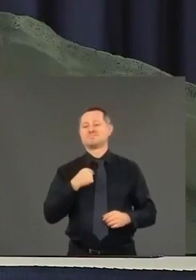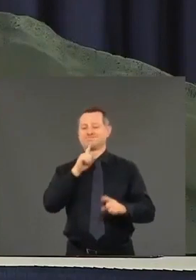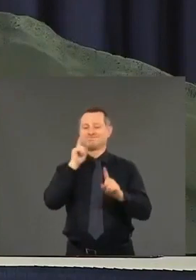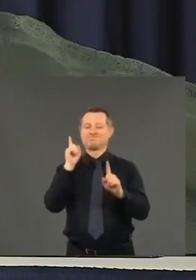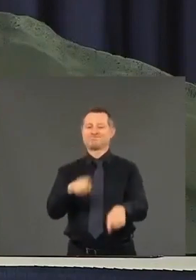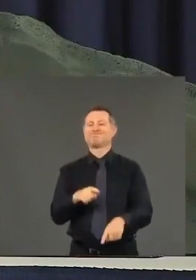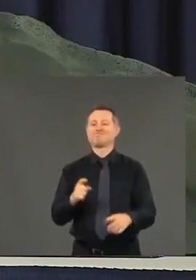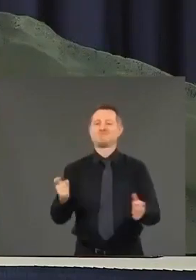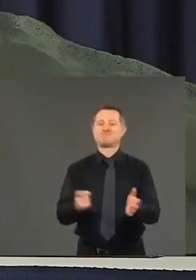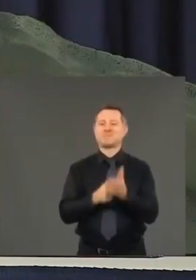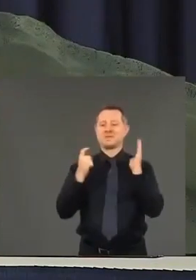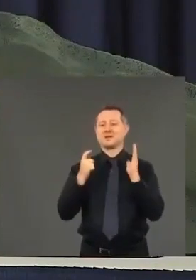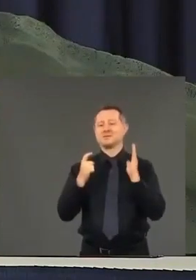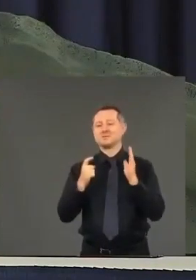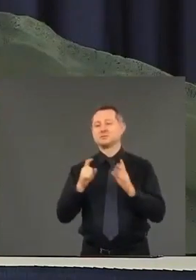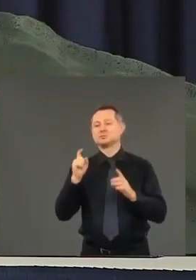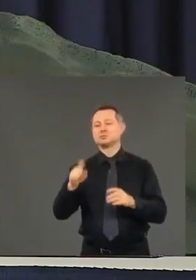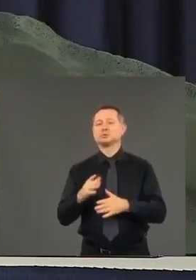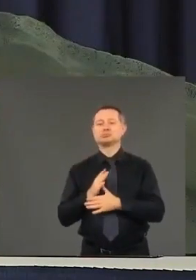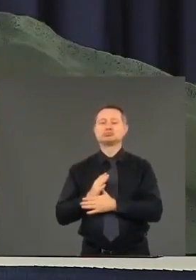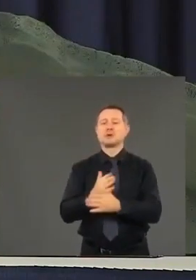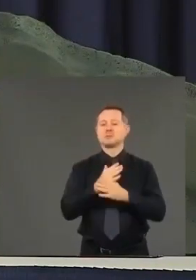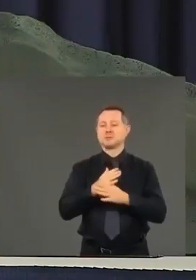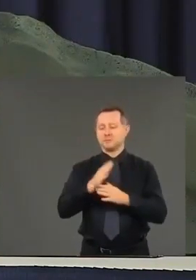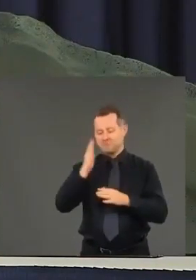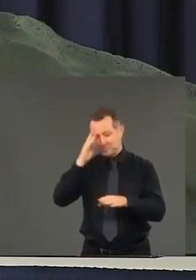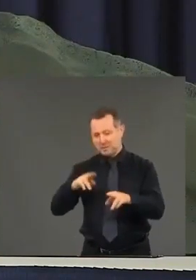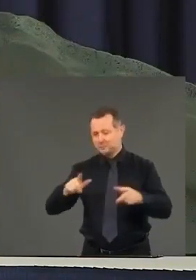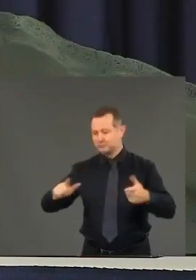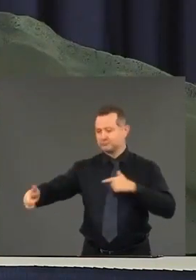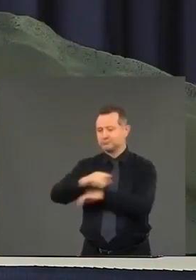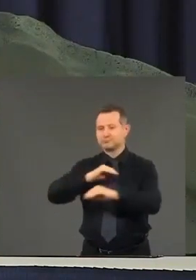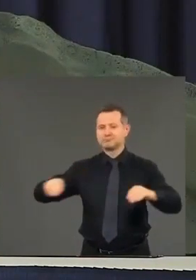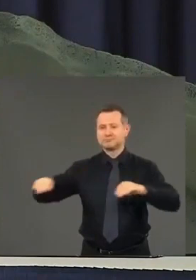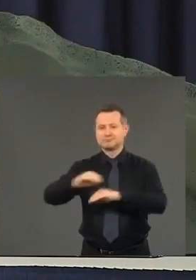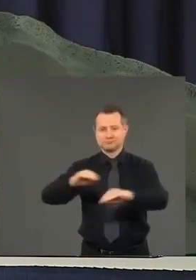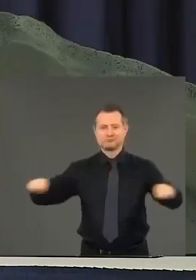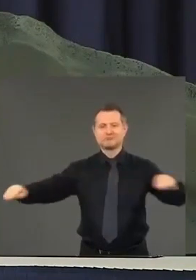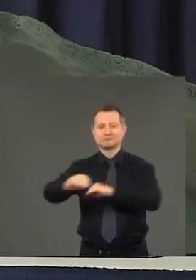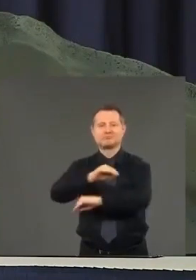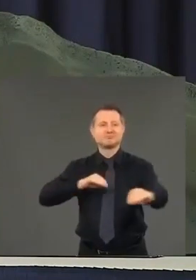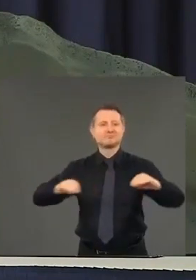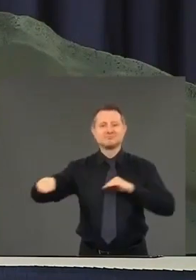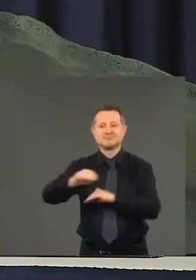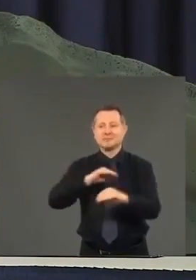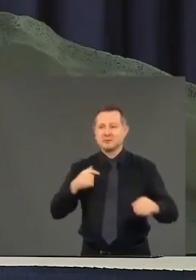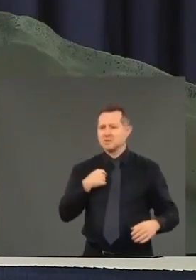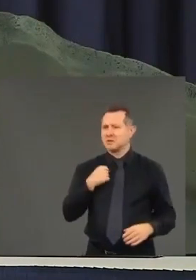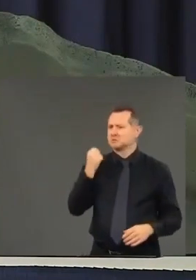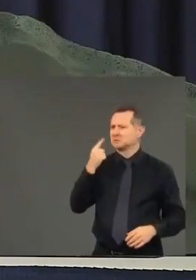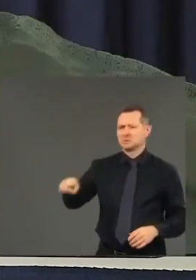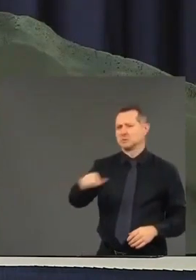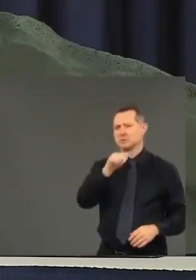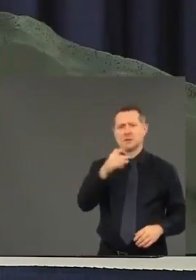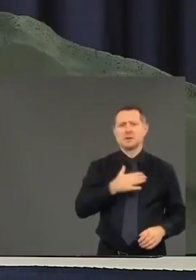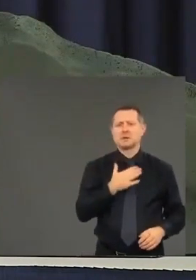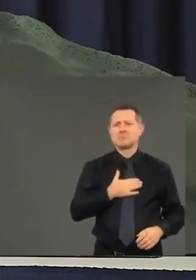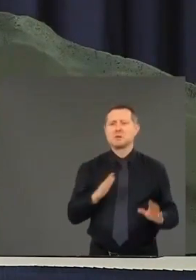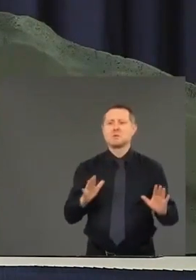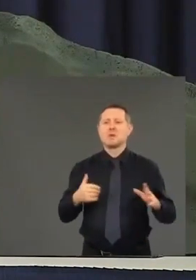that we share beds so everybody could have a bed. So I get it. I've taken the political